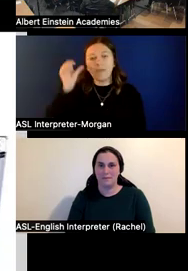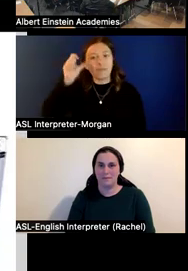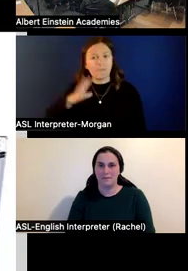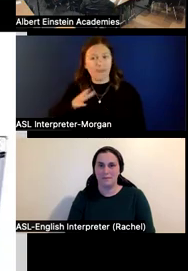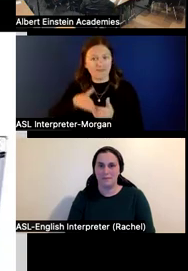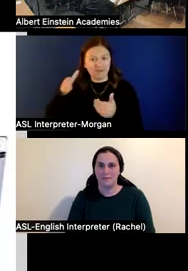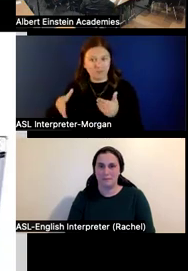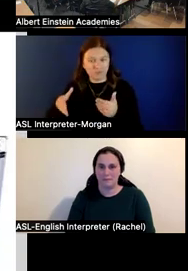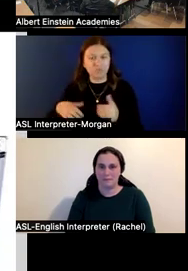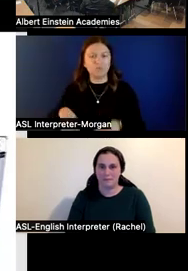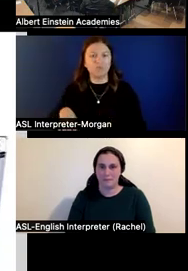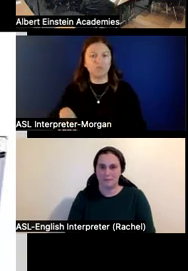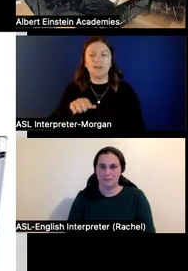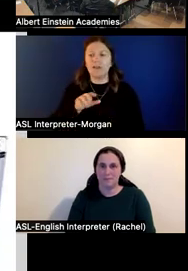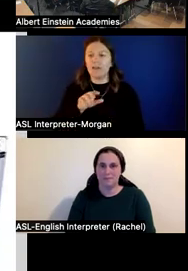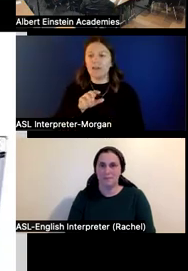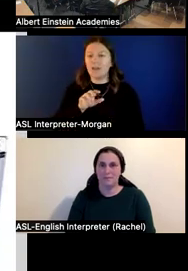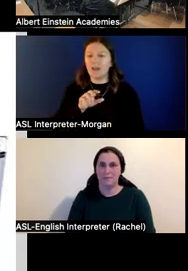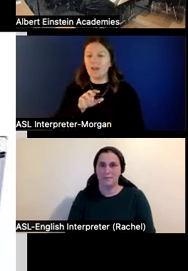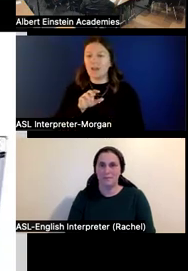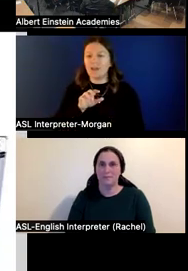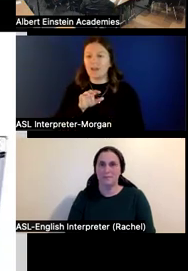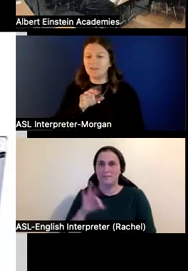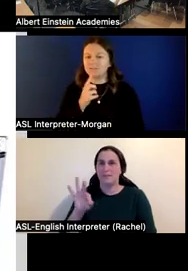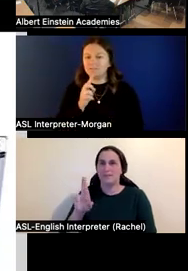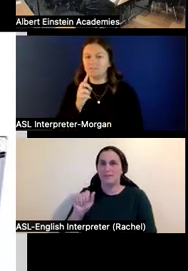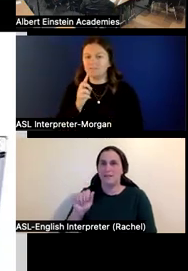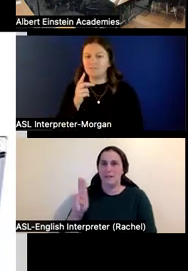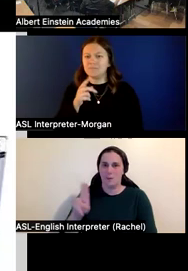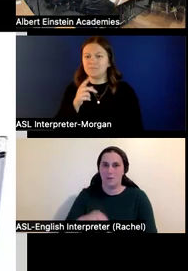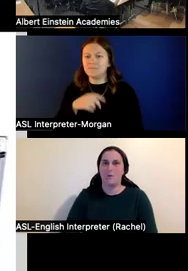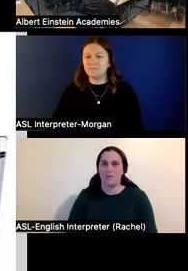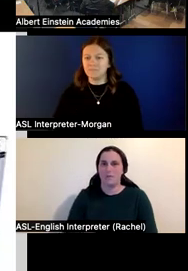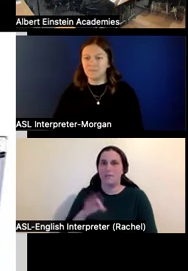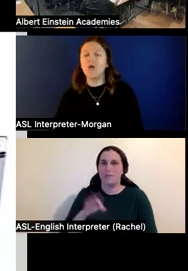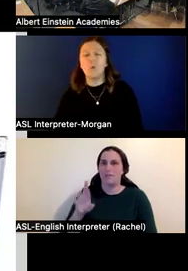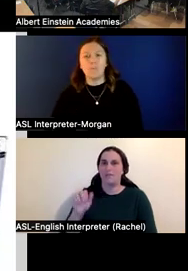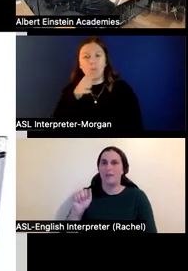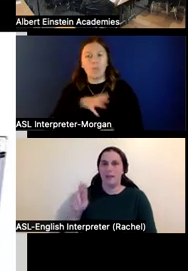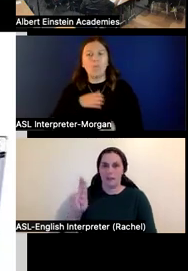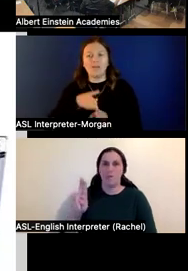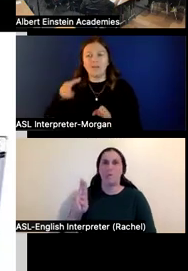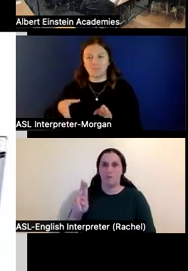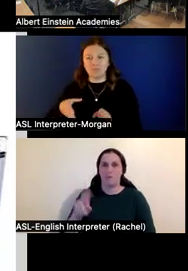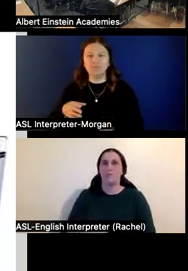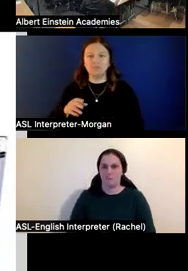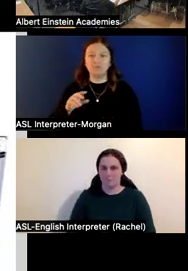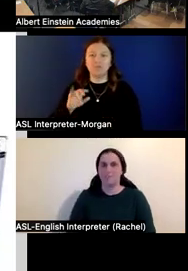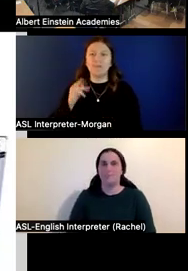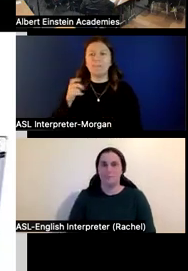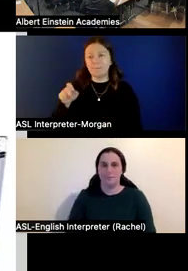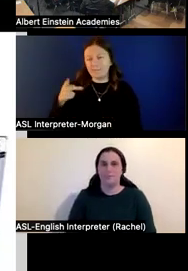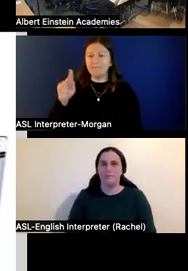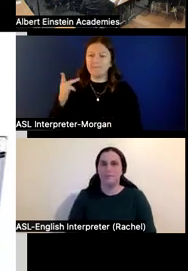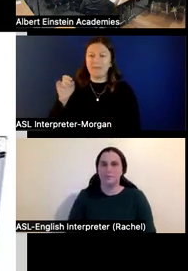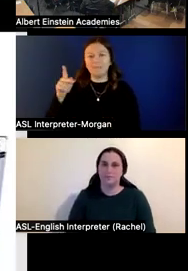the woman next to you. Piep, piep, piep, guten Appetit. So that's just a little thing. We do it. They did it in Rattelbande. That was just like, yeah.